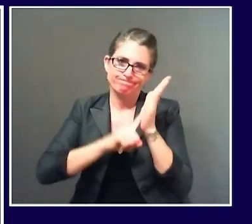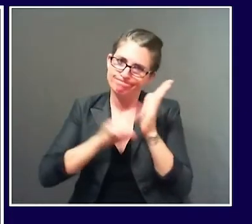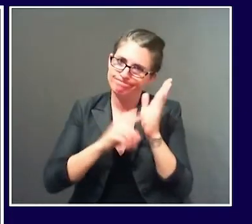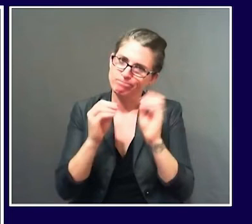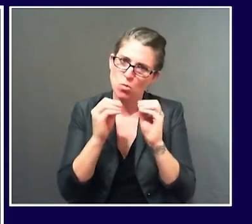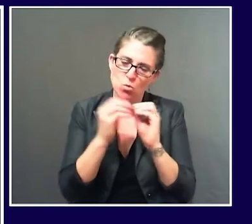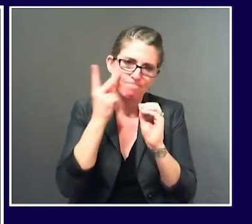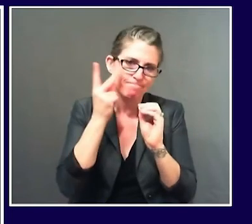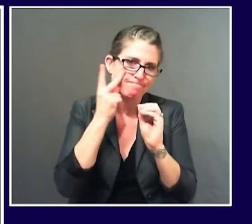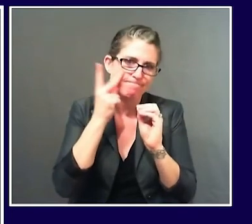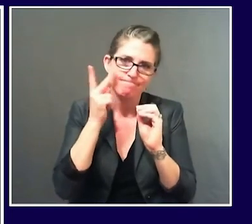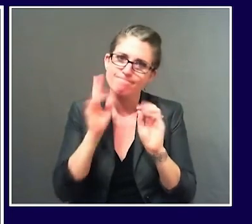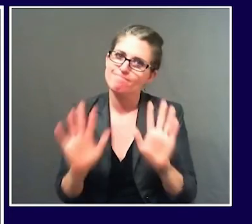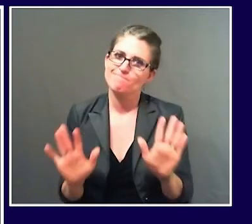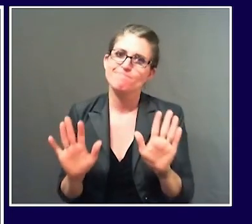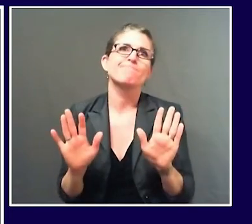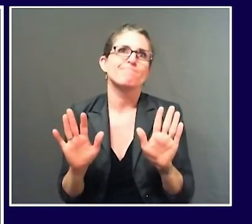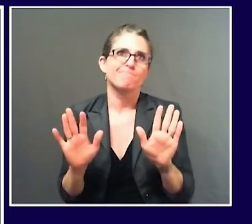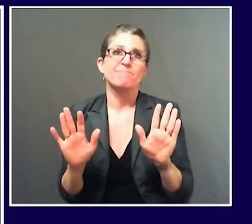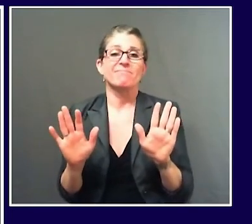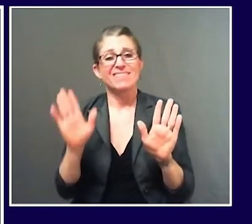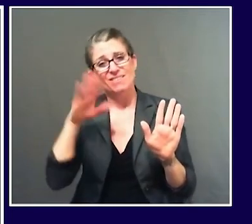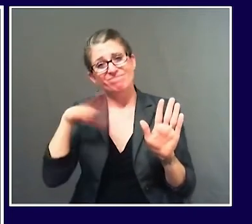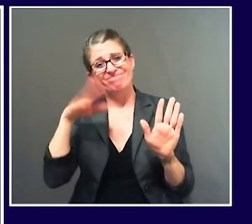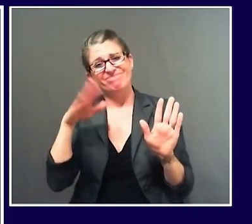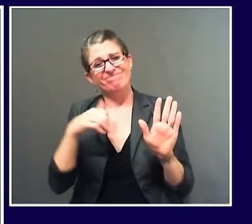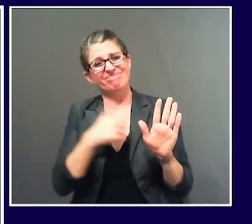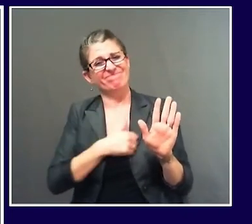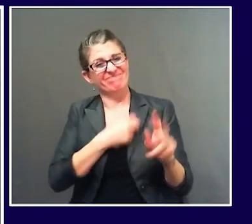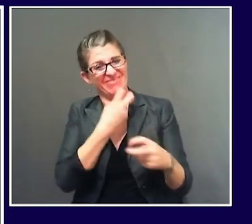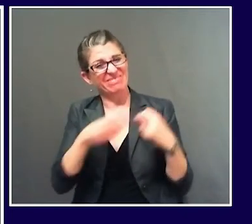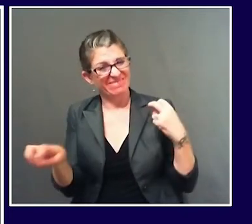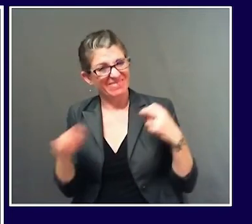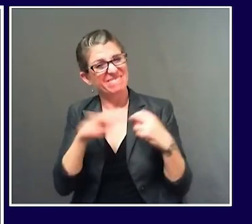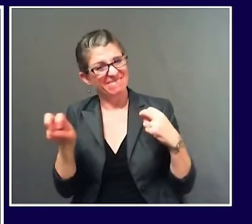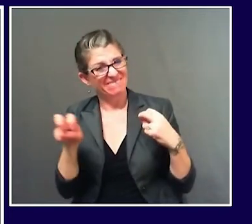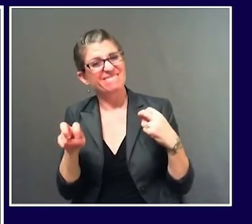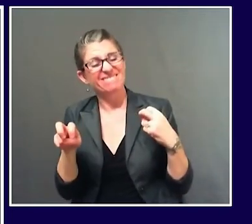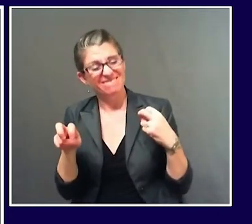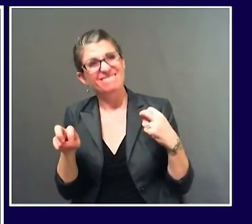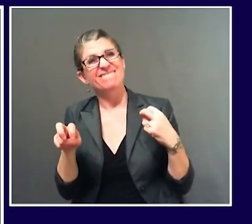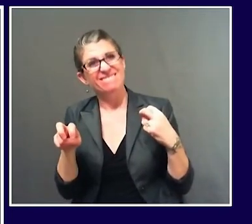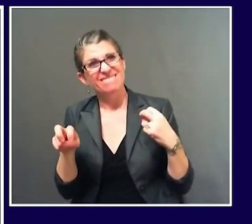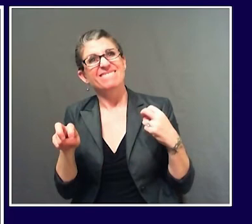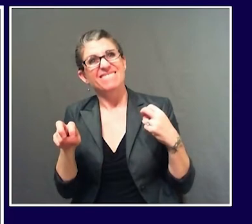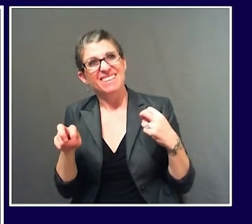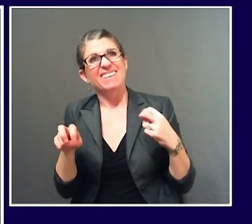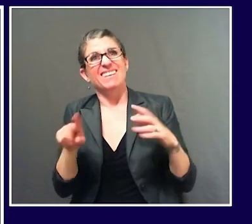a difficult question. I will repeat 3 words that